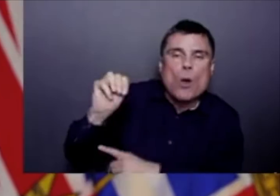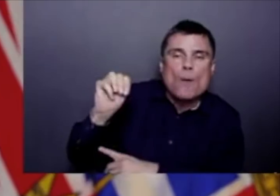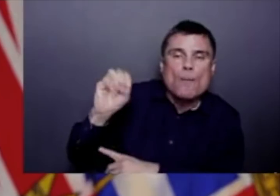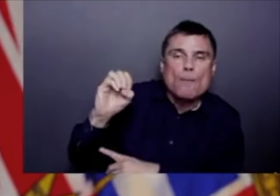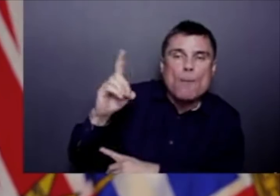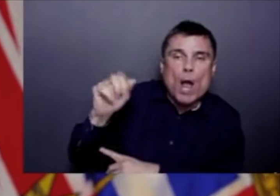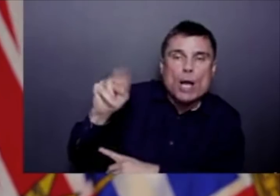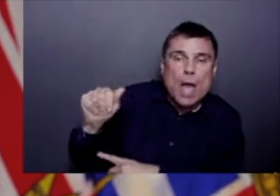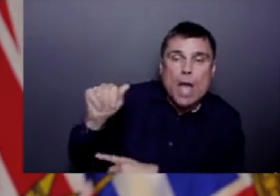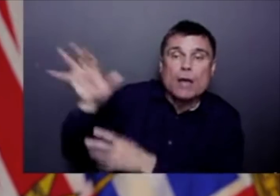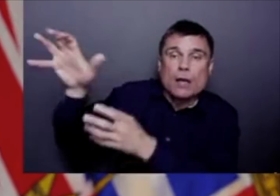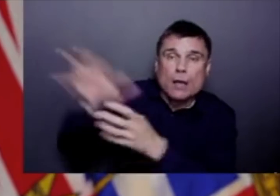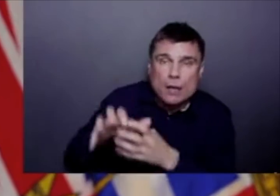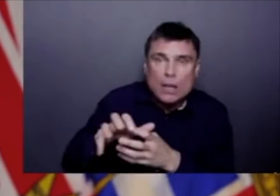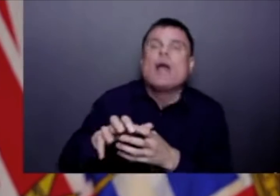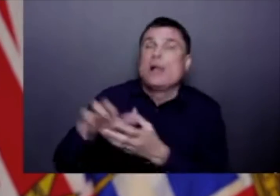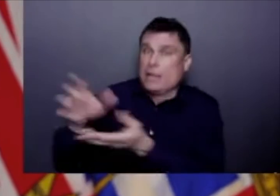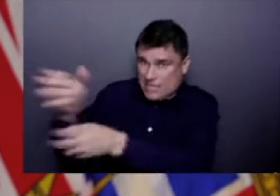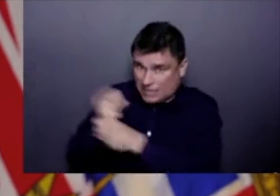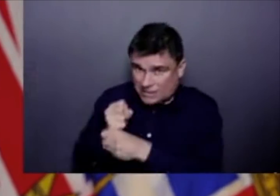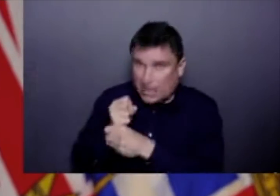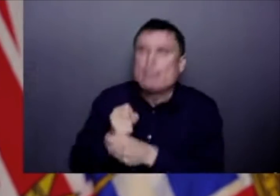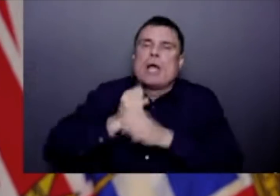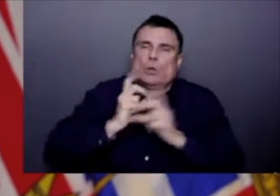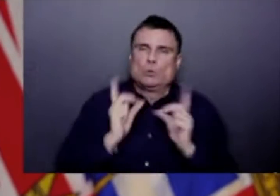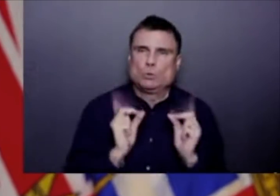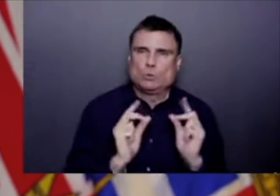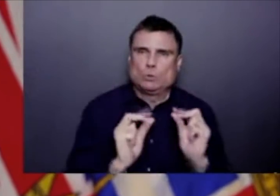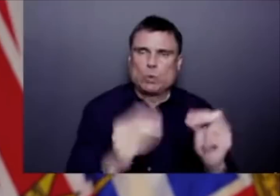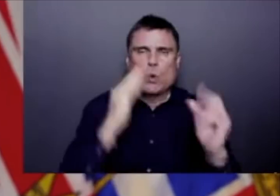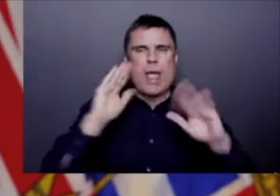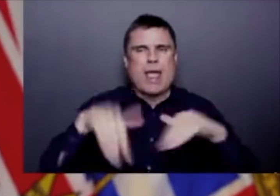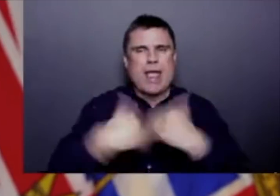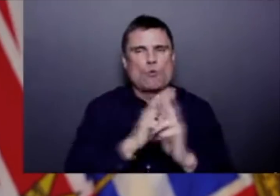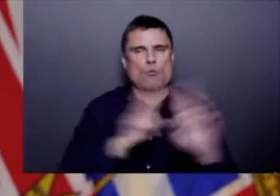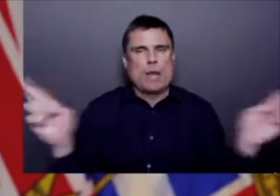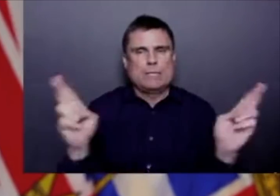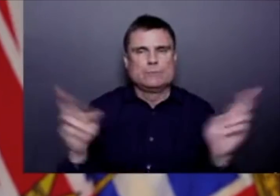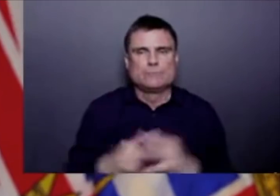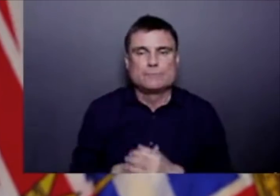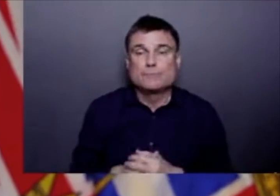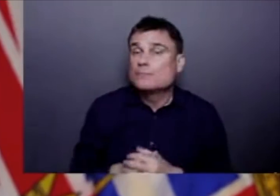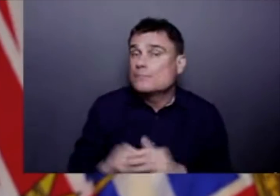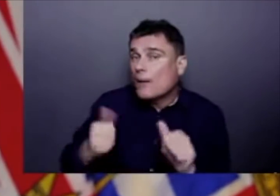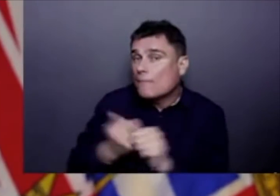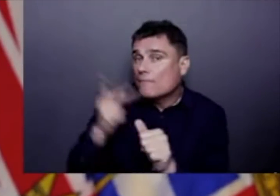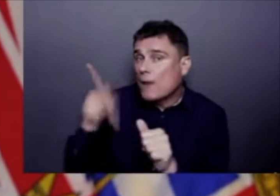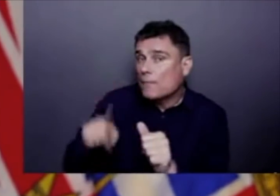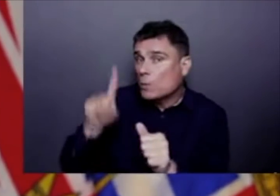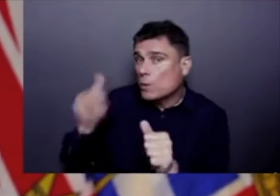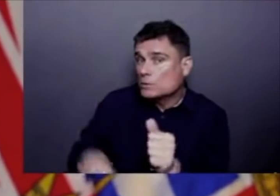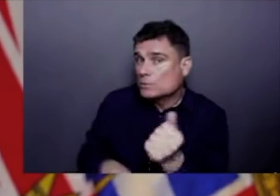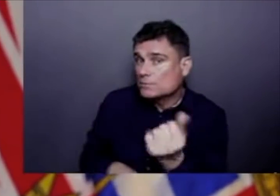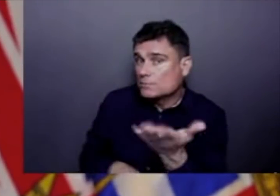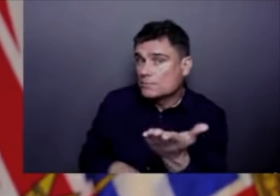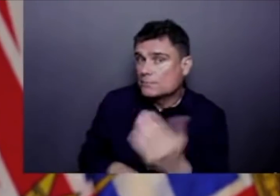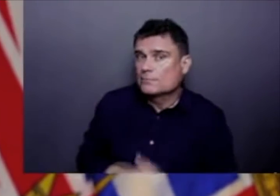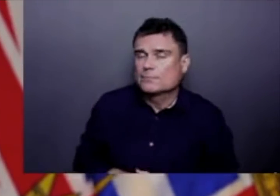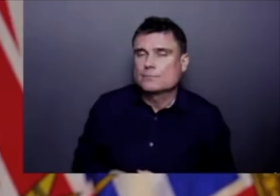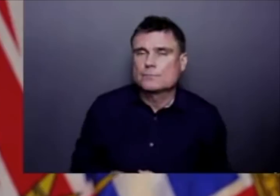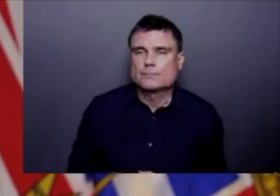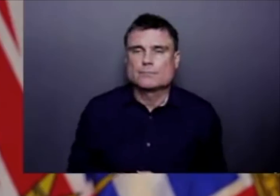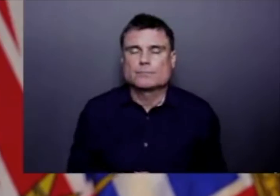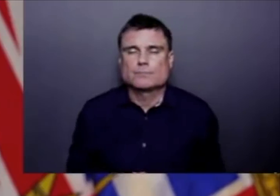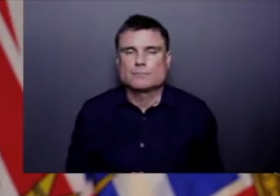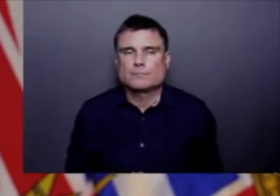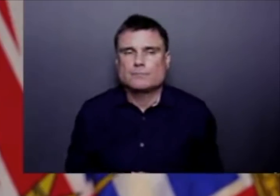Yes, thank you. With this new variant, can you say whether, if we see more cases of this,